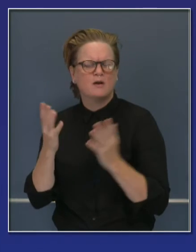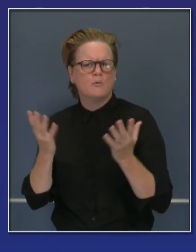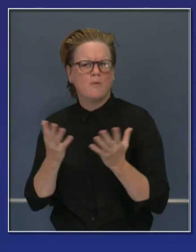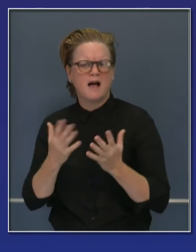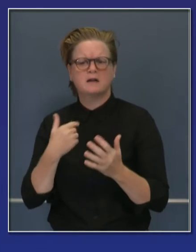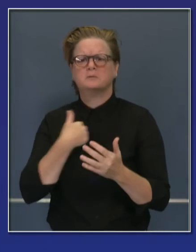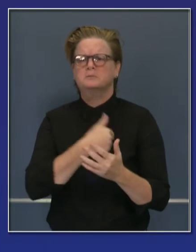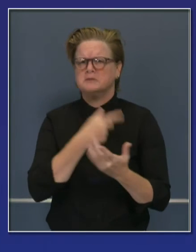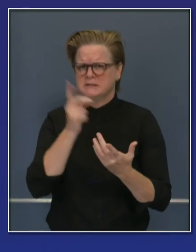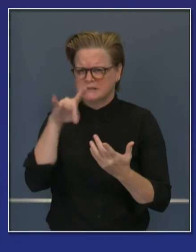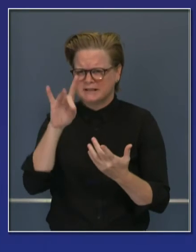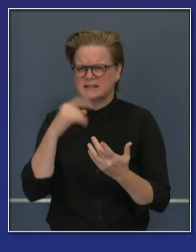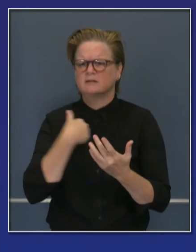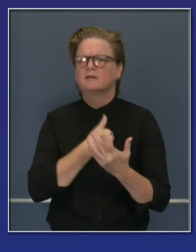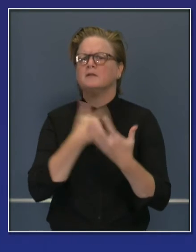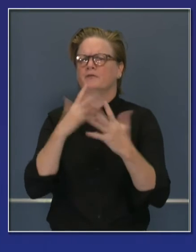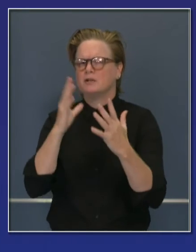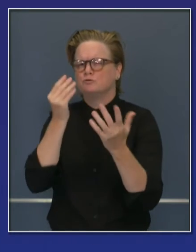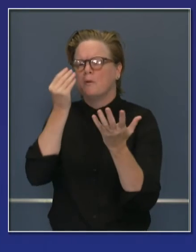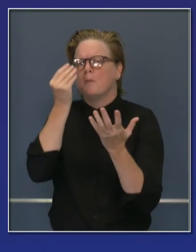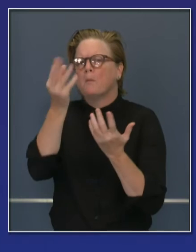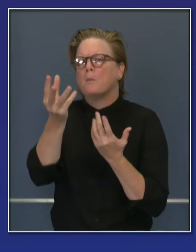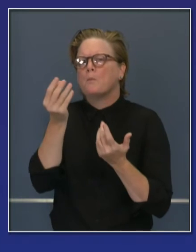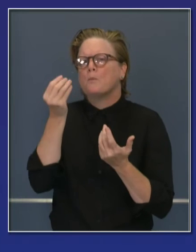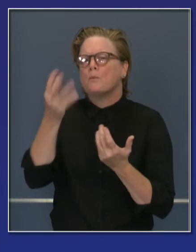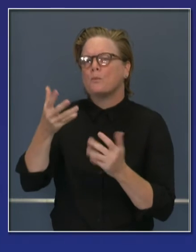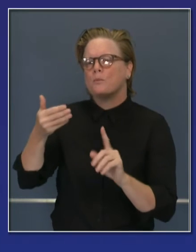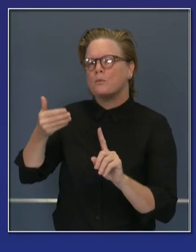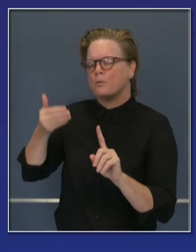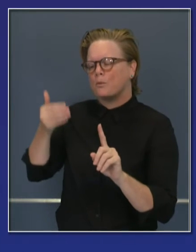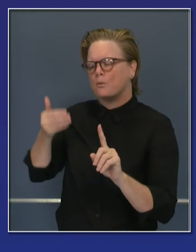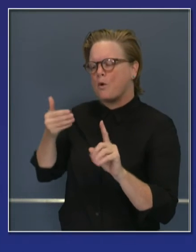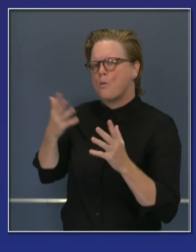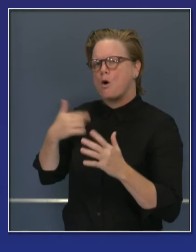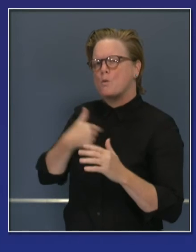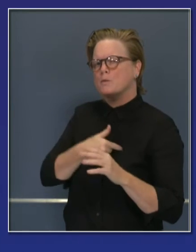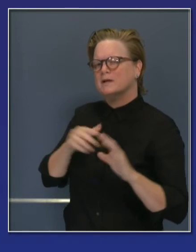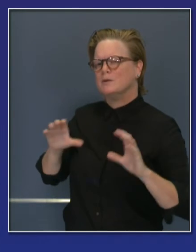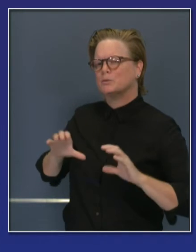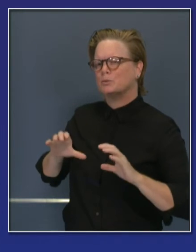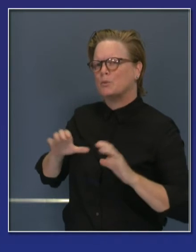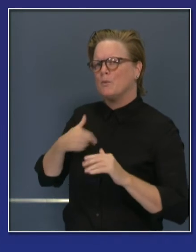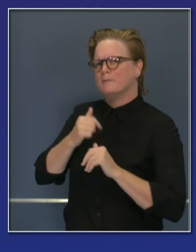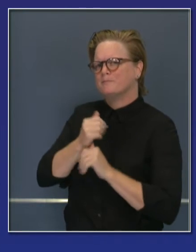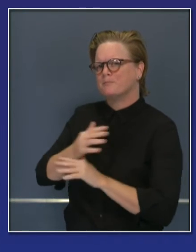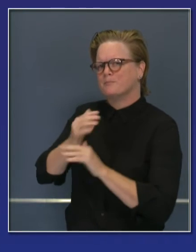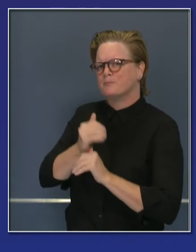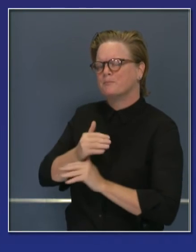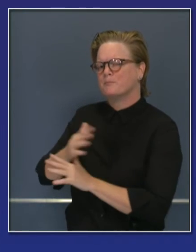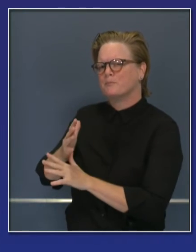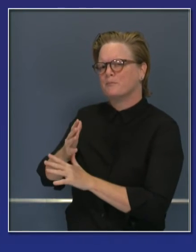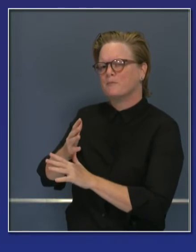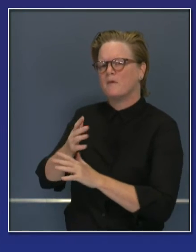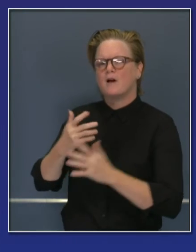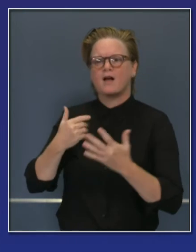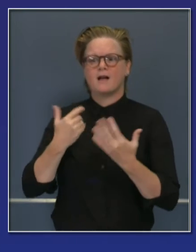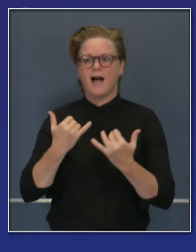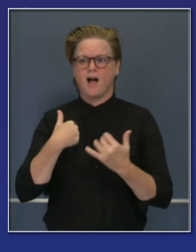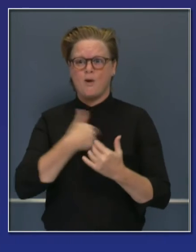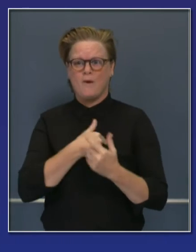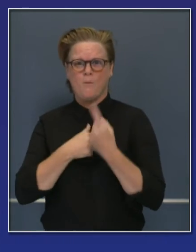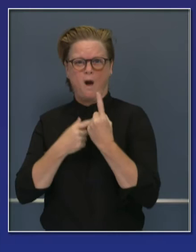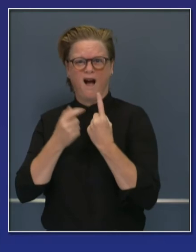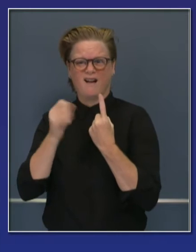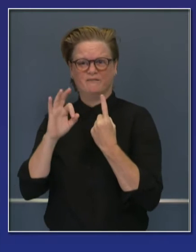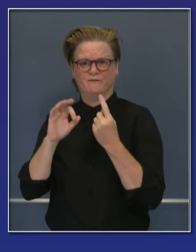occasions some of the work that we did as it relates to our micro planning, working as one of 5 jurisdictions with the federal government, working